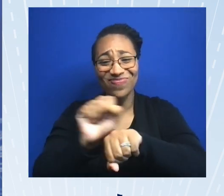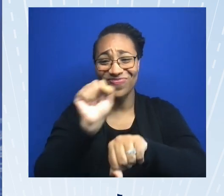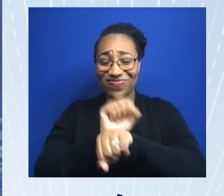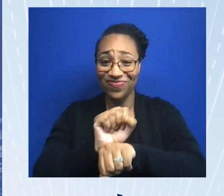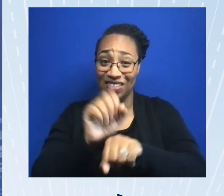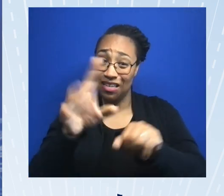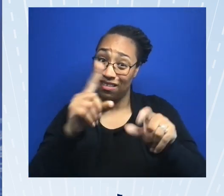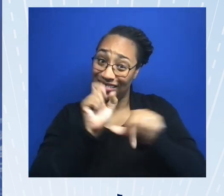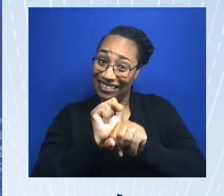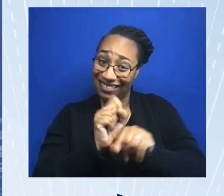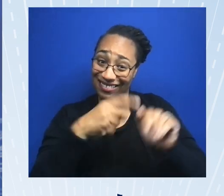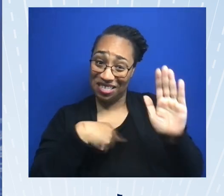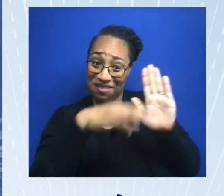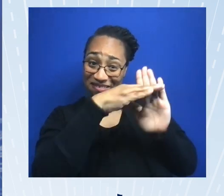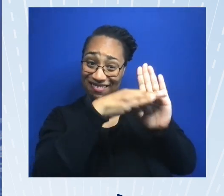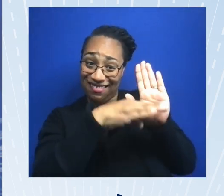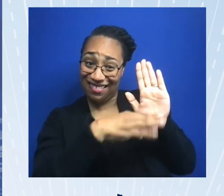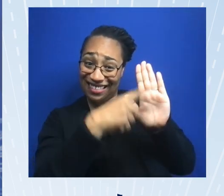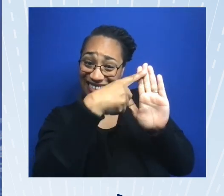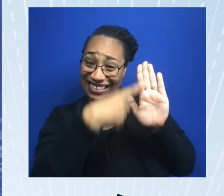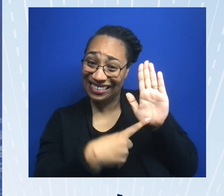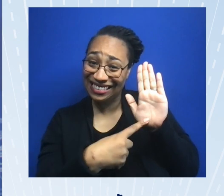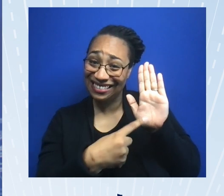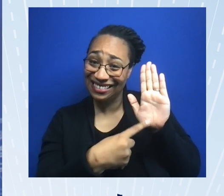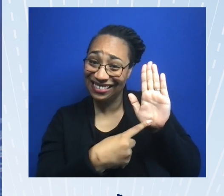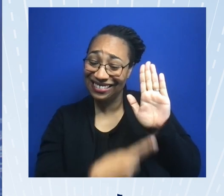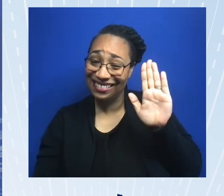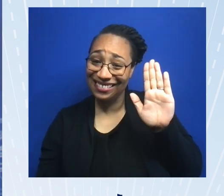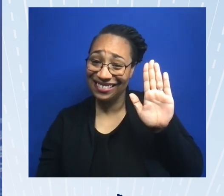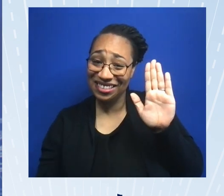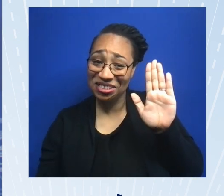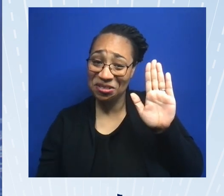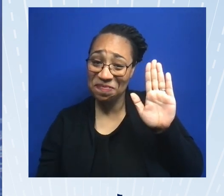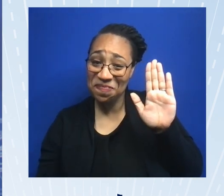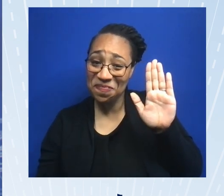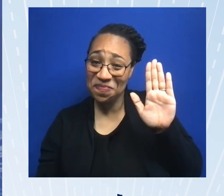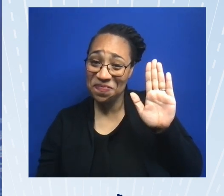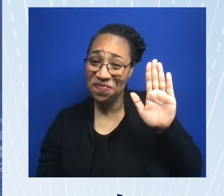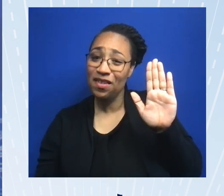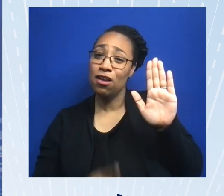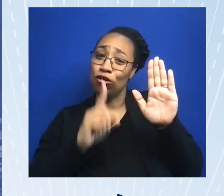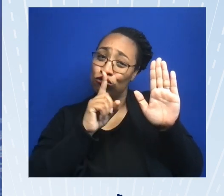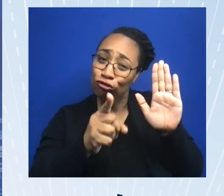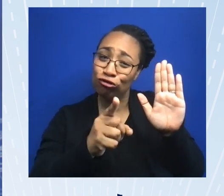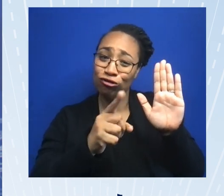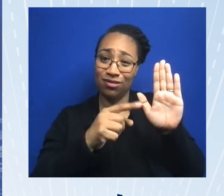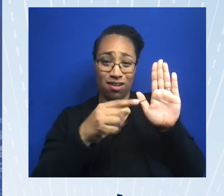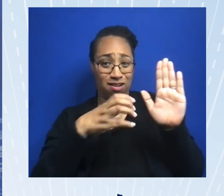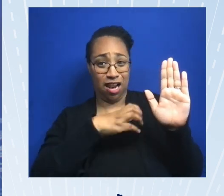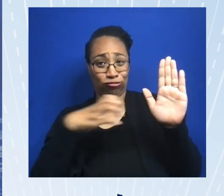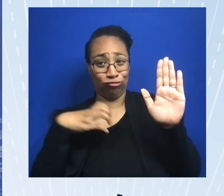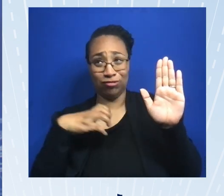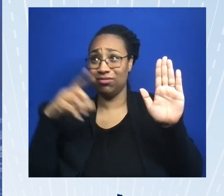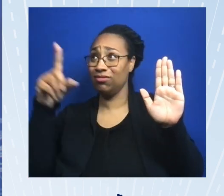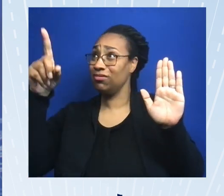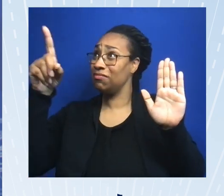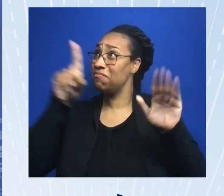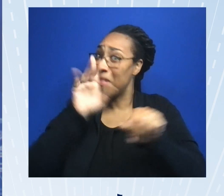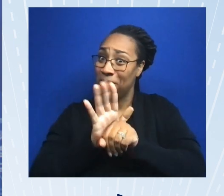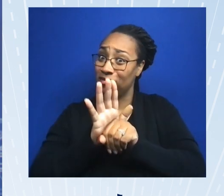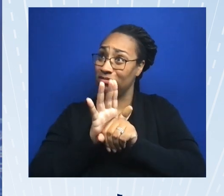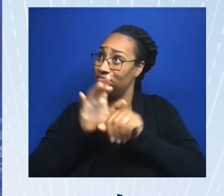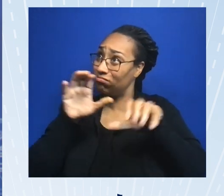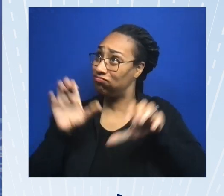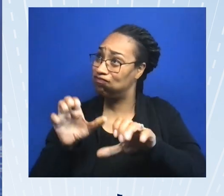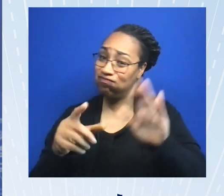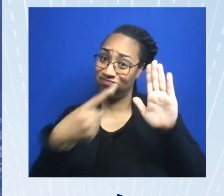know Congress will enhance its existing commitment to this effort. But government cannot do this